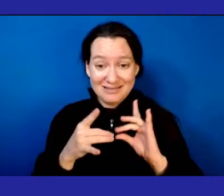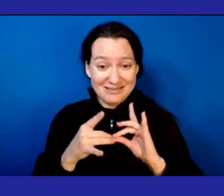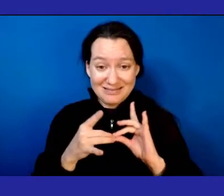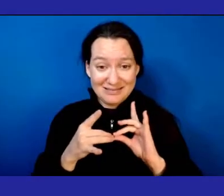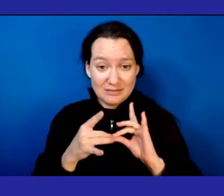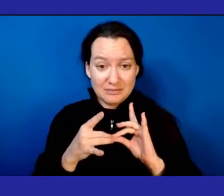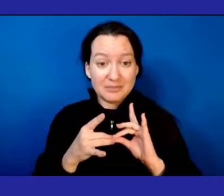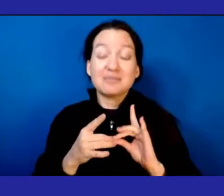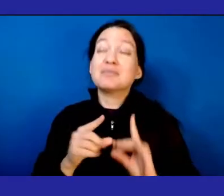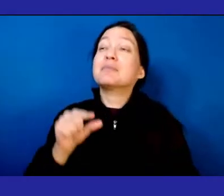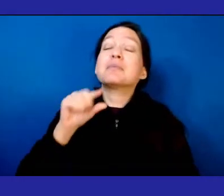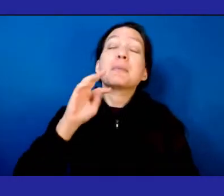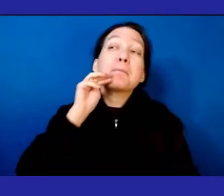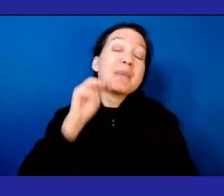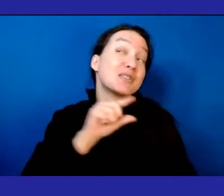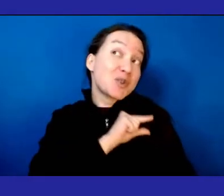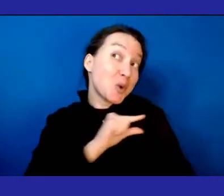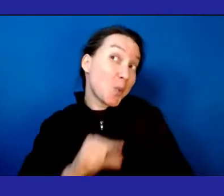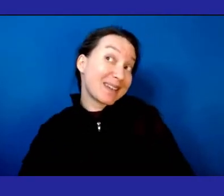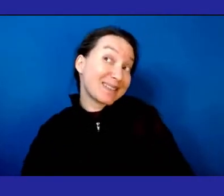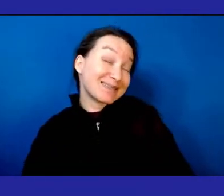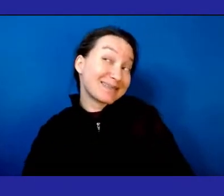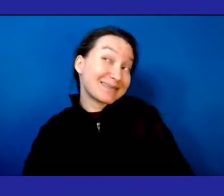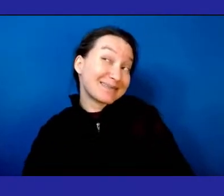Miss Queen over there,